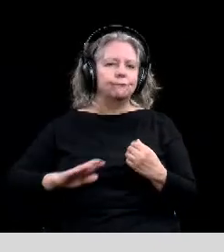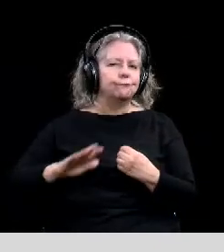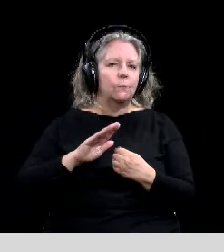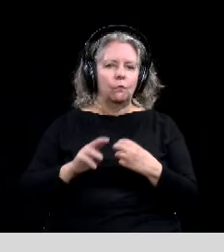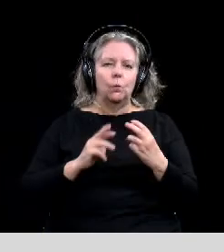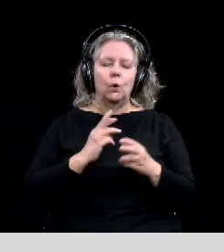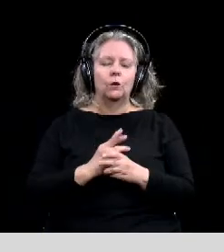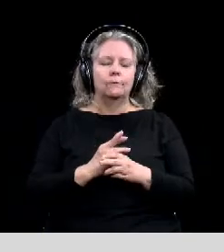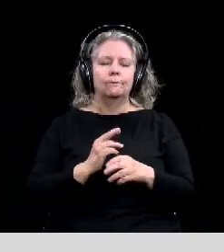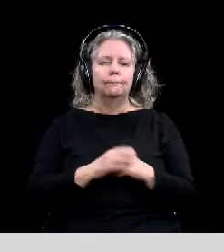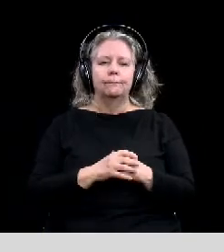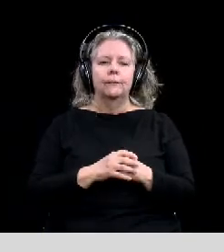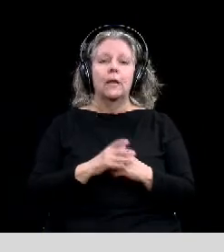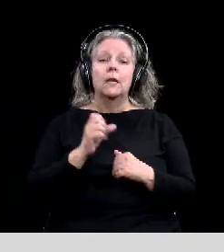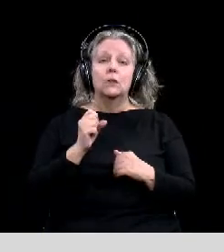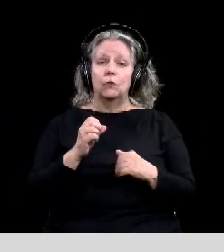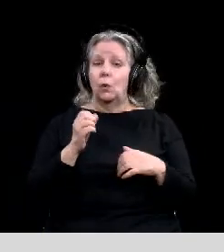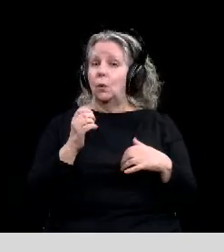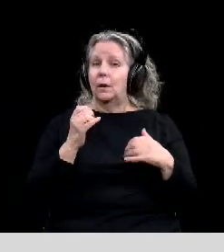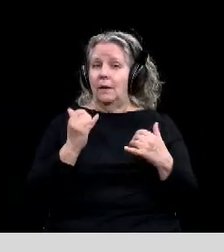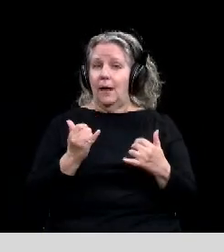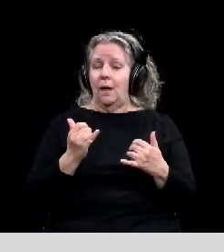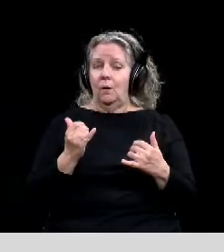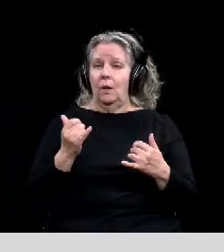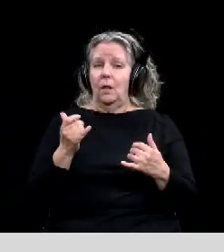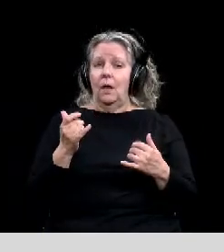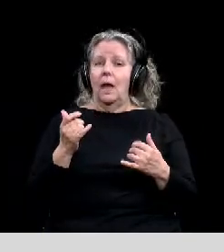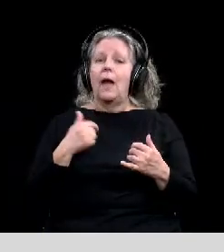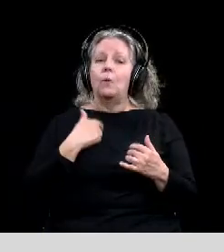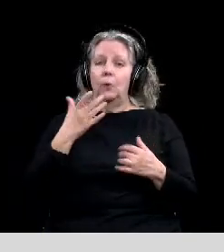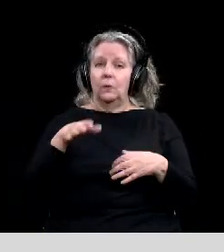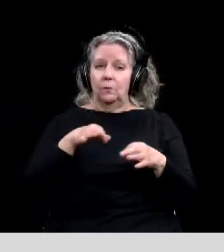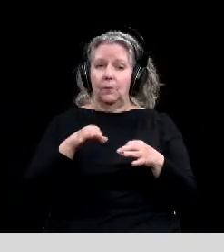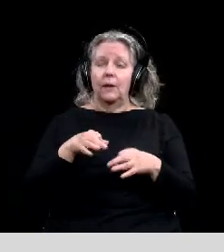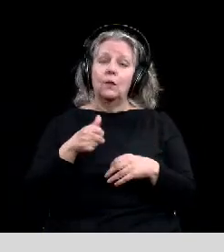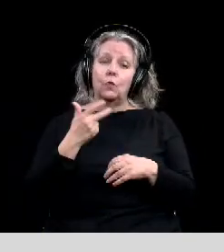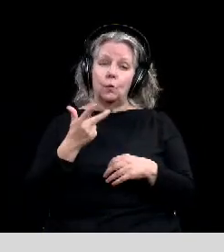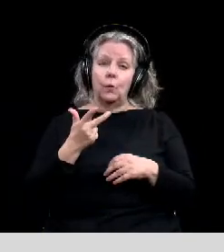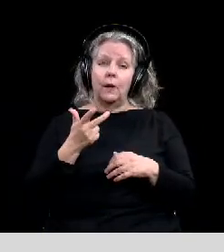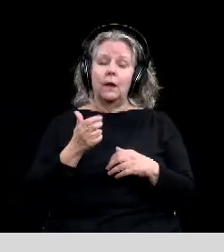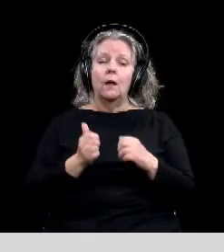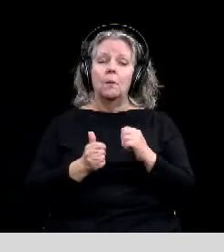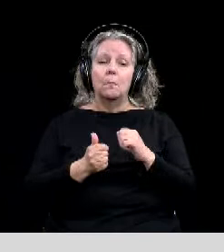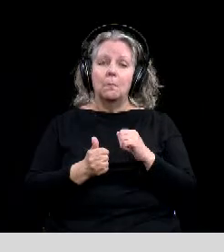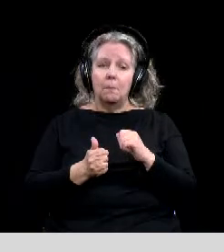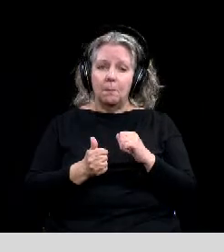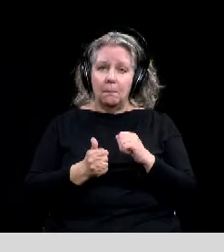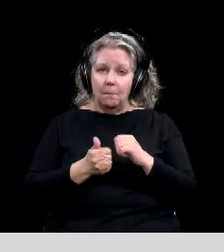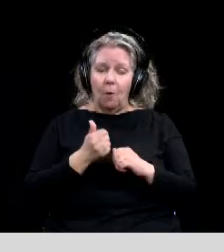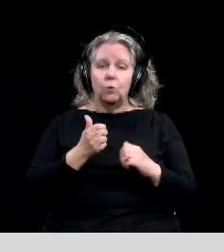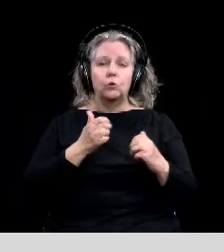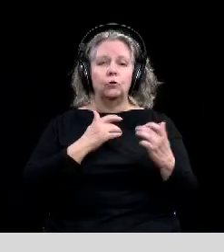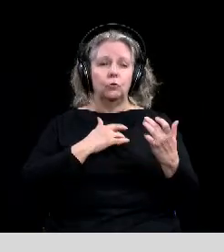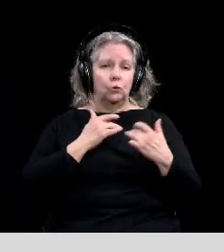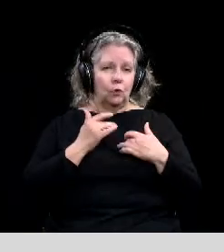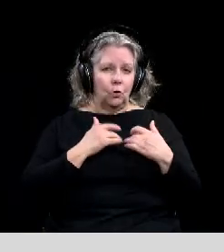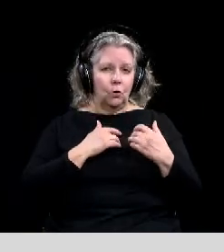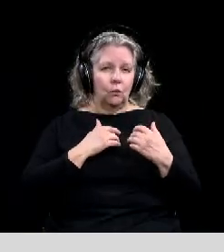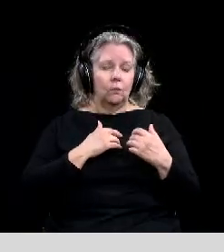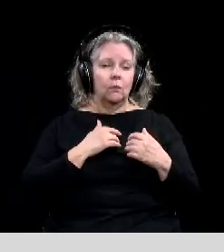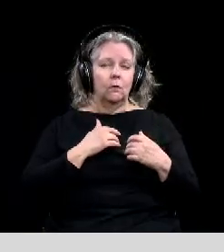variants that are most concerning right now. The B117, the UK variant. Initially, we were reporting that it